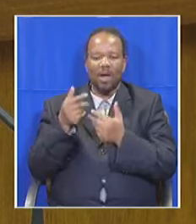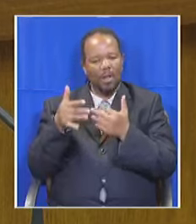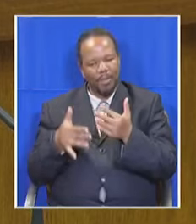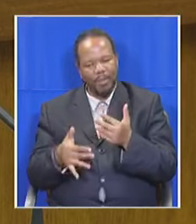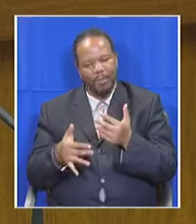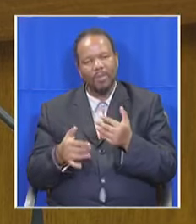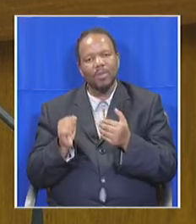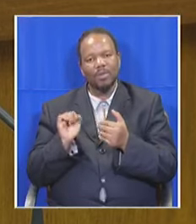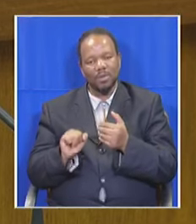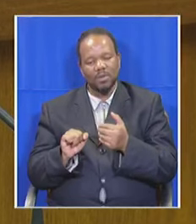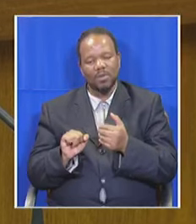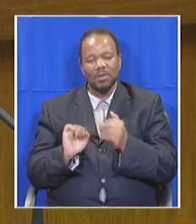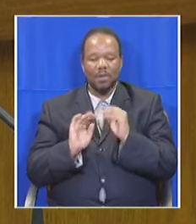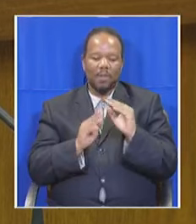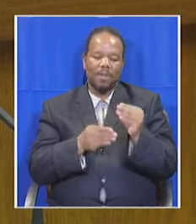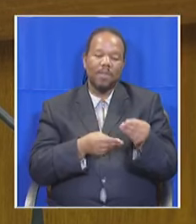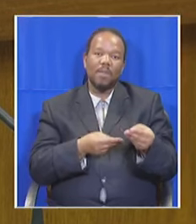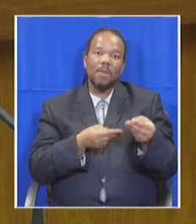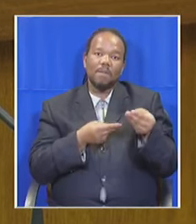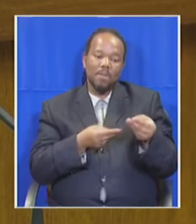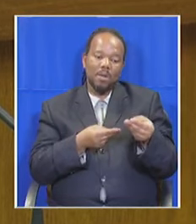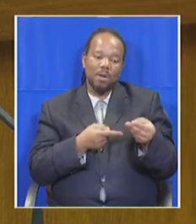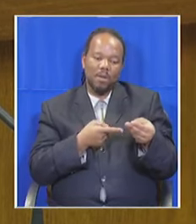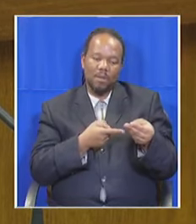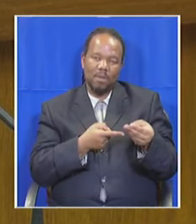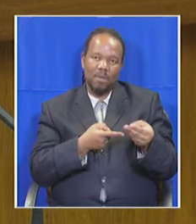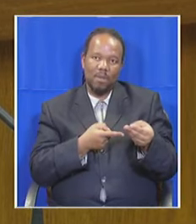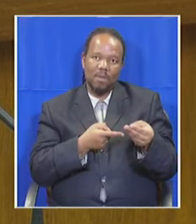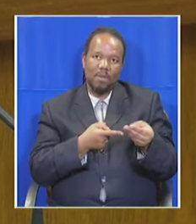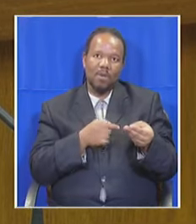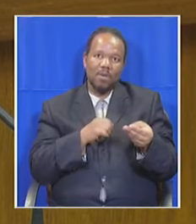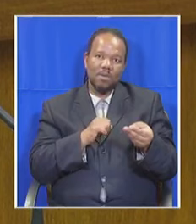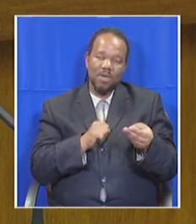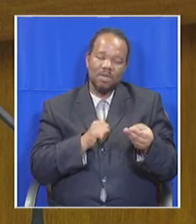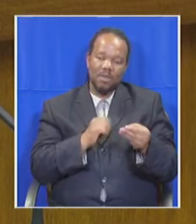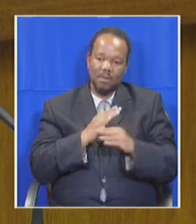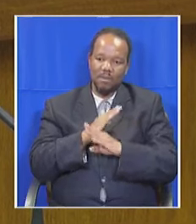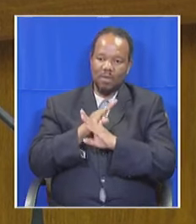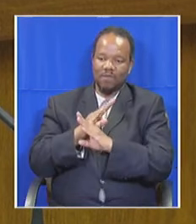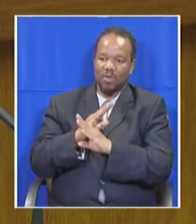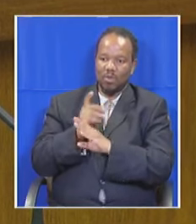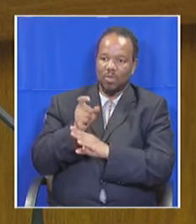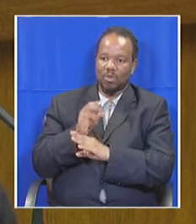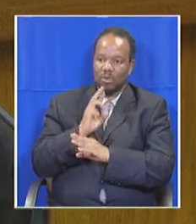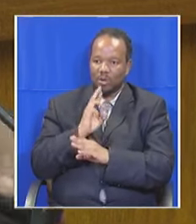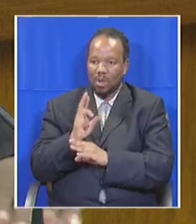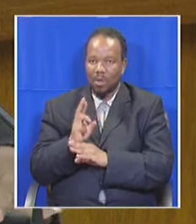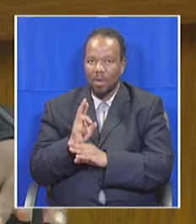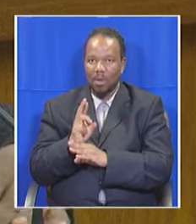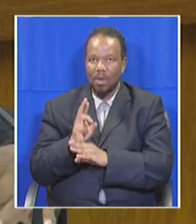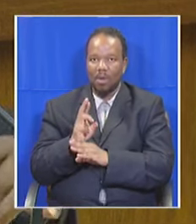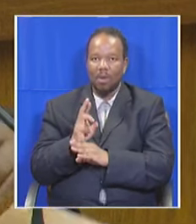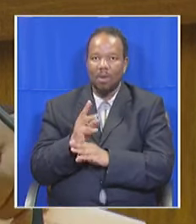Indeed, the bill does strengthen the protection of whistleblowers by extending the ambit of the said act